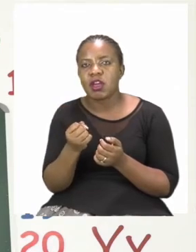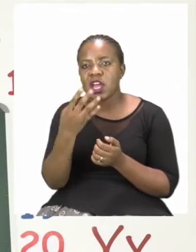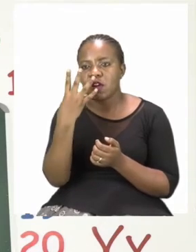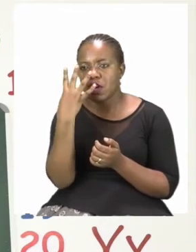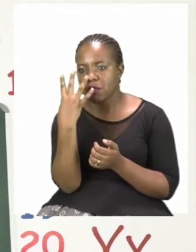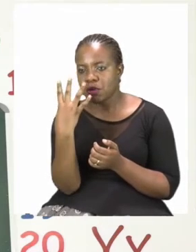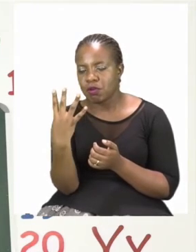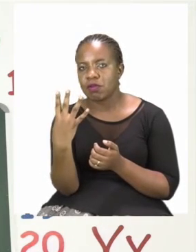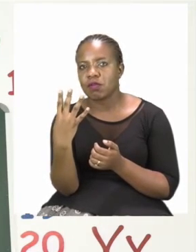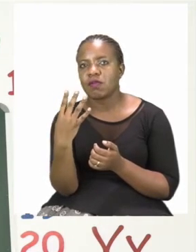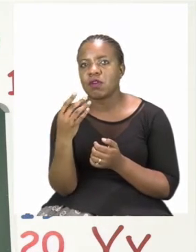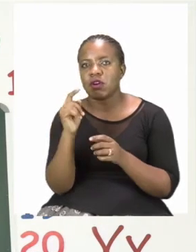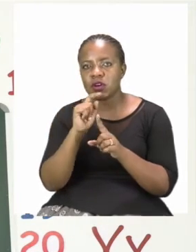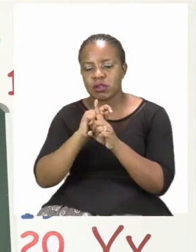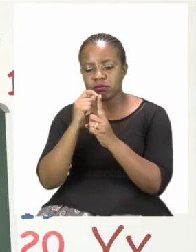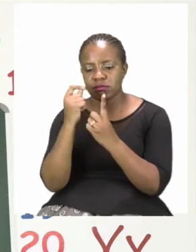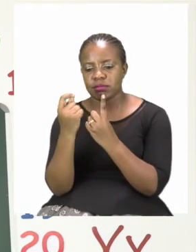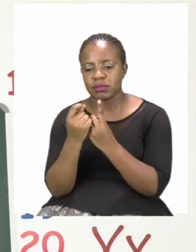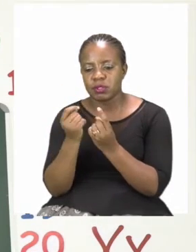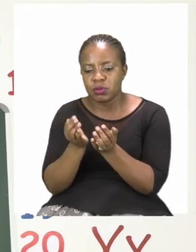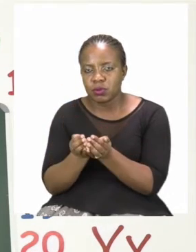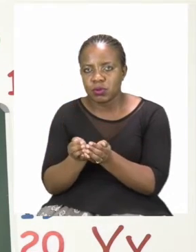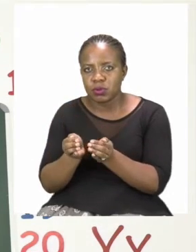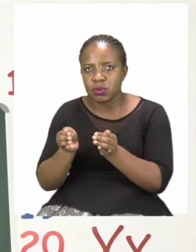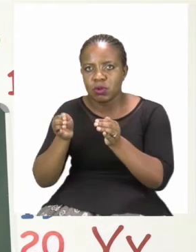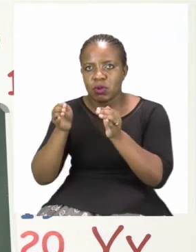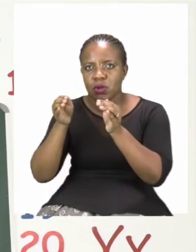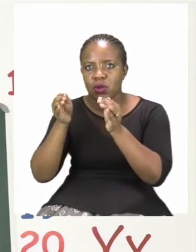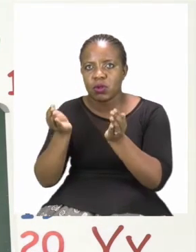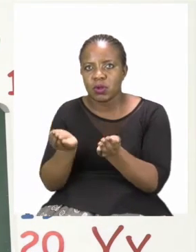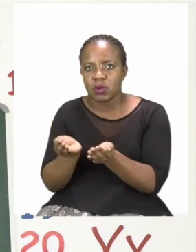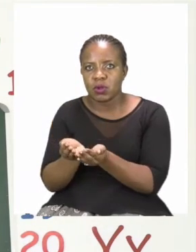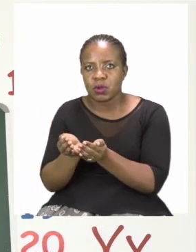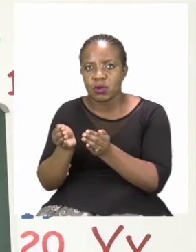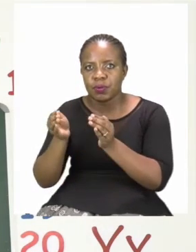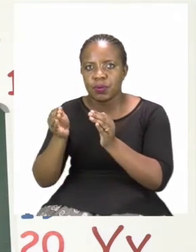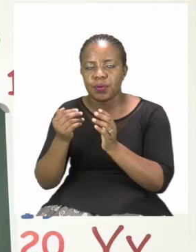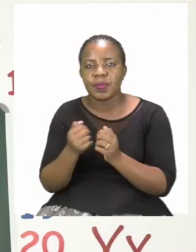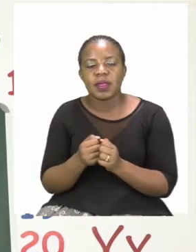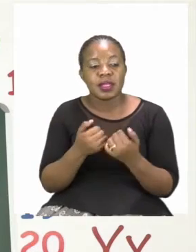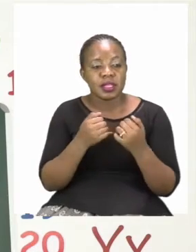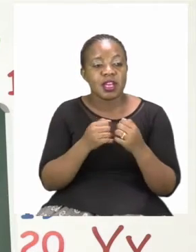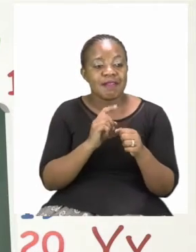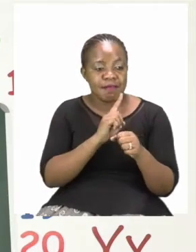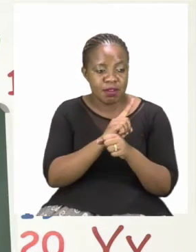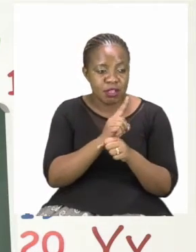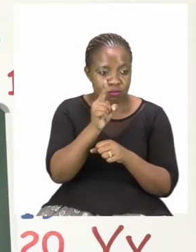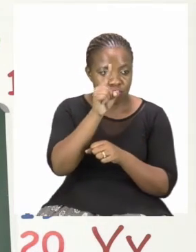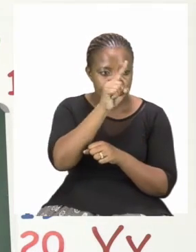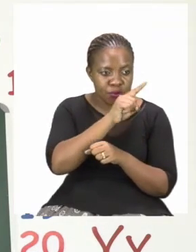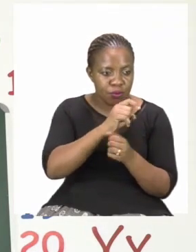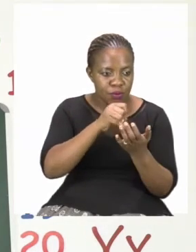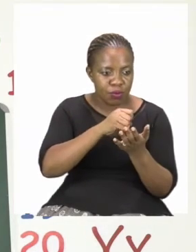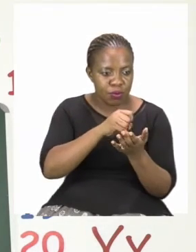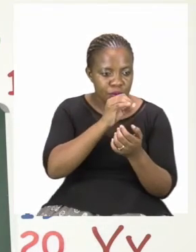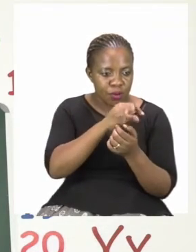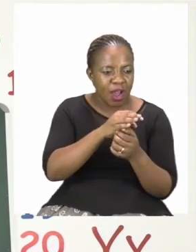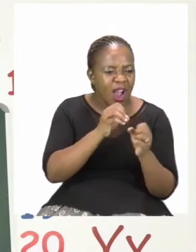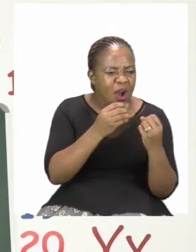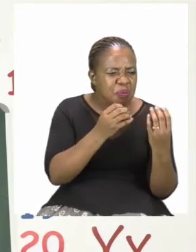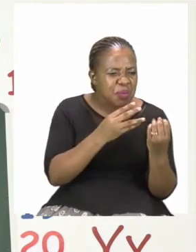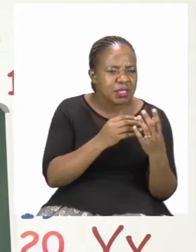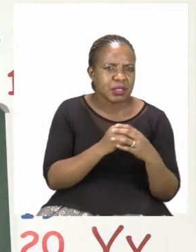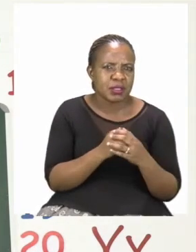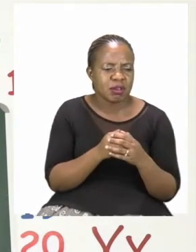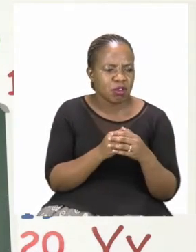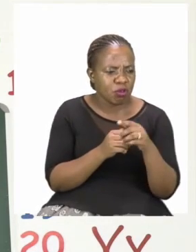do is count our seeds so that we know how many we have. Let us start. I want you to